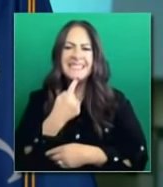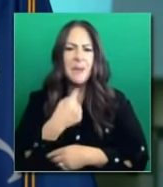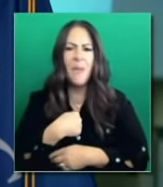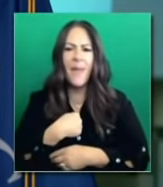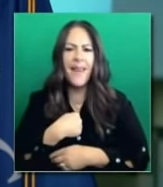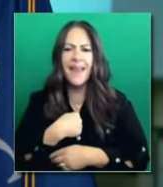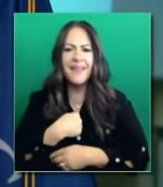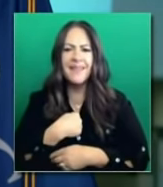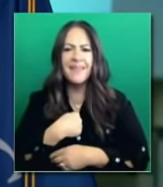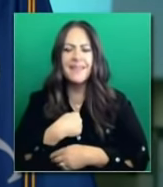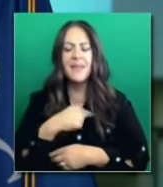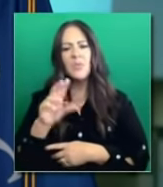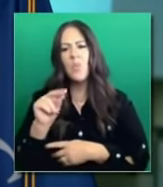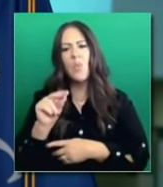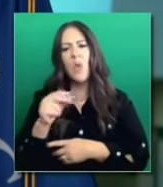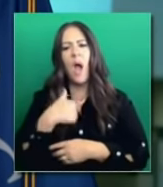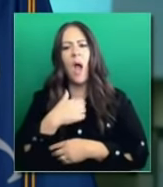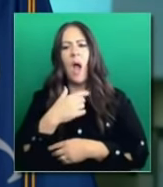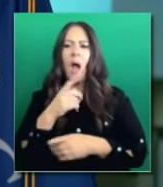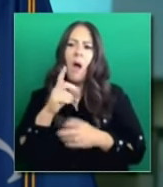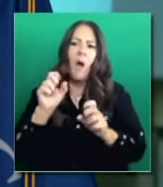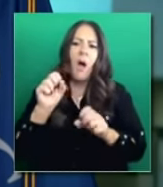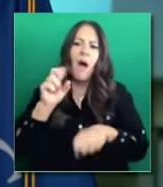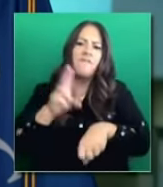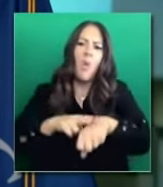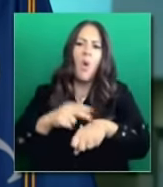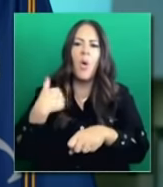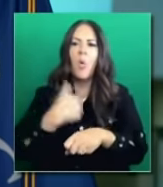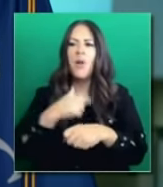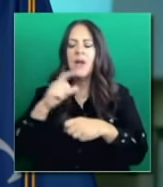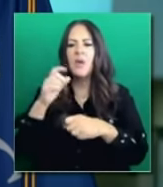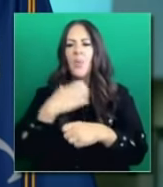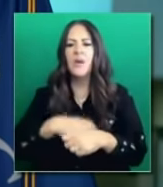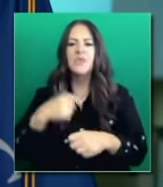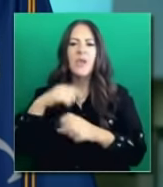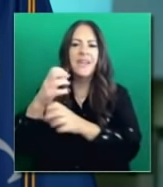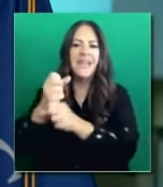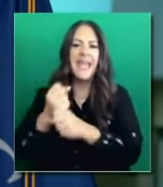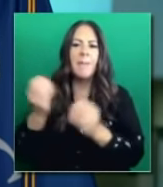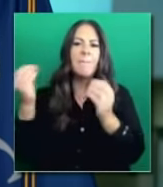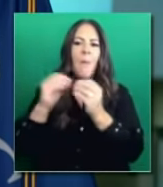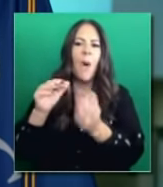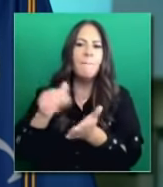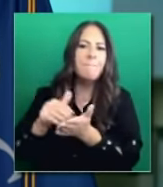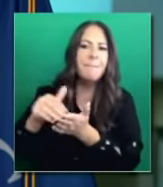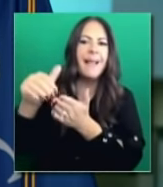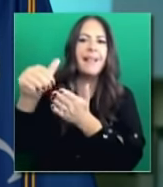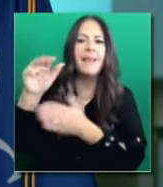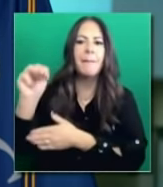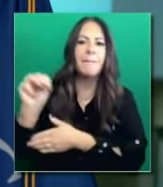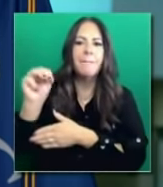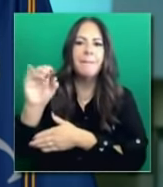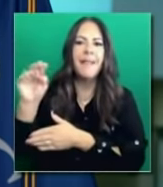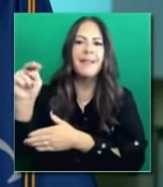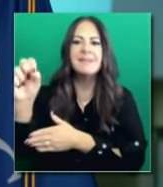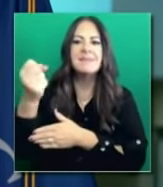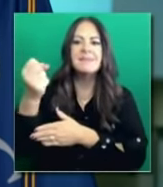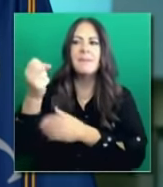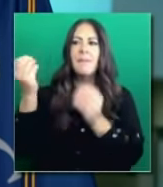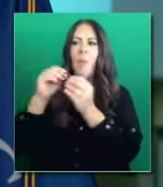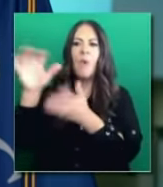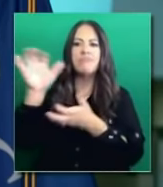be nice to have millions more doses to administer. But at this stage, I